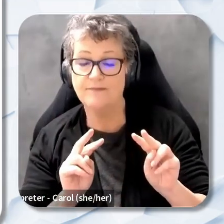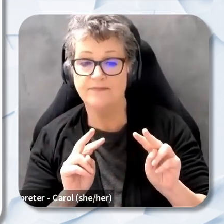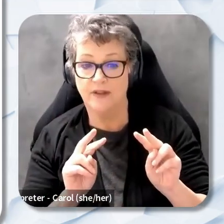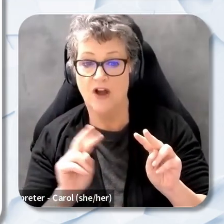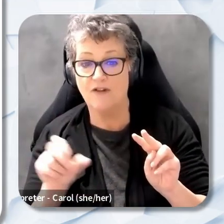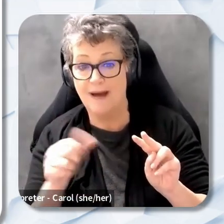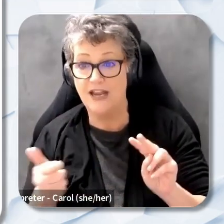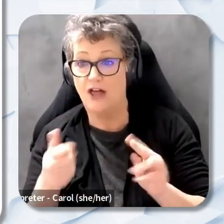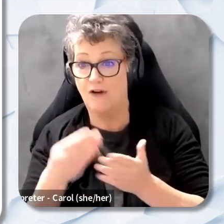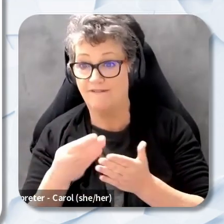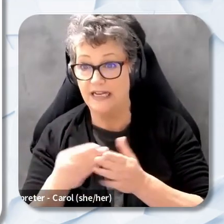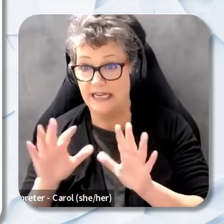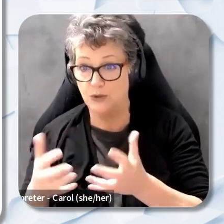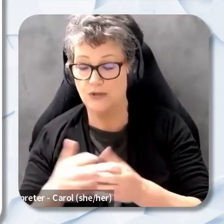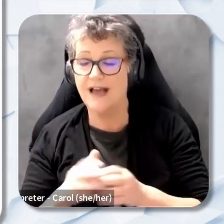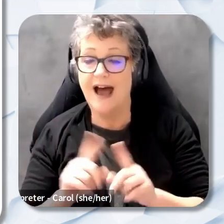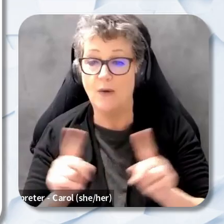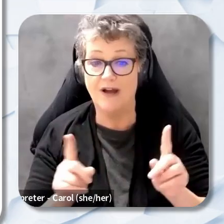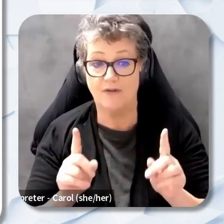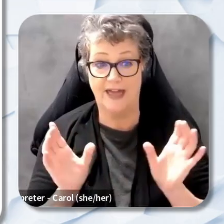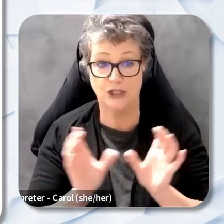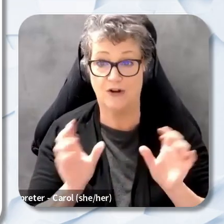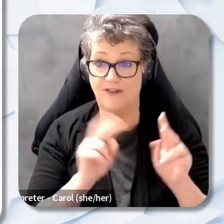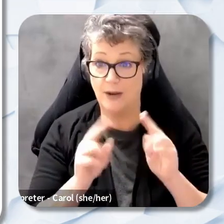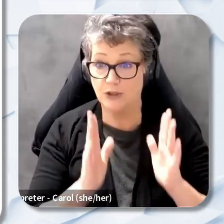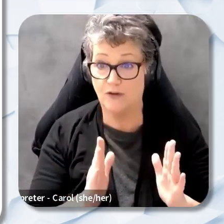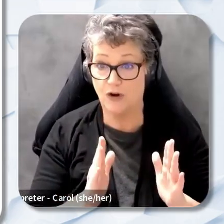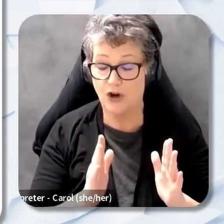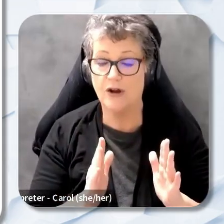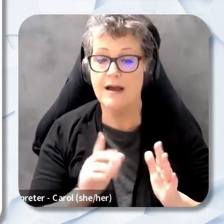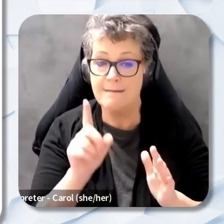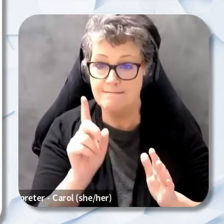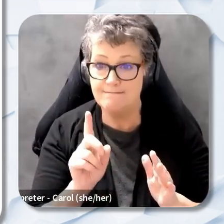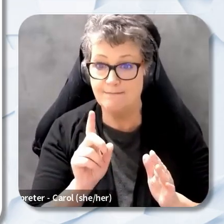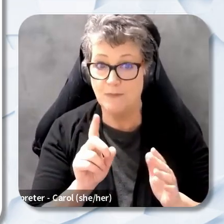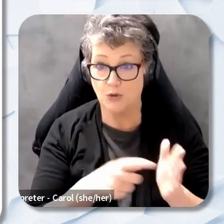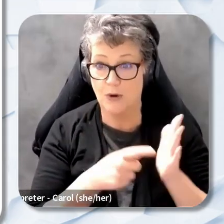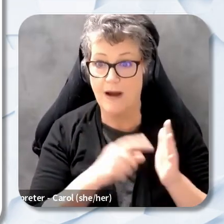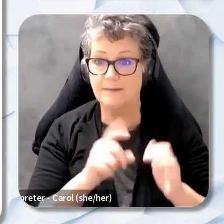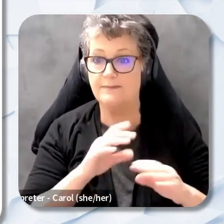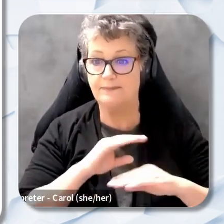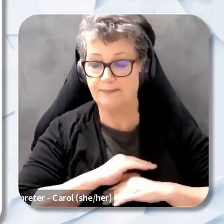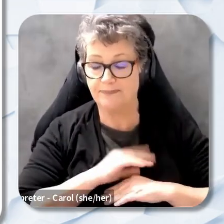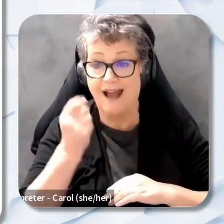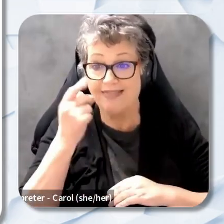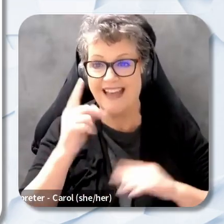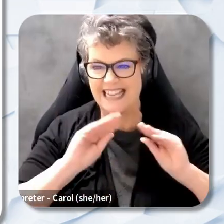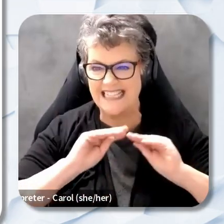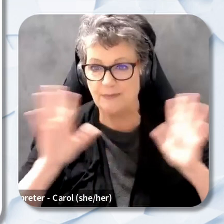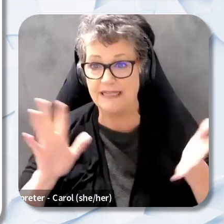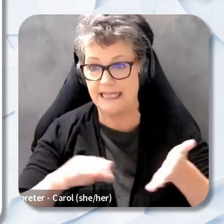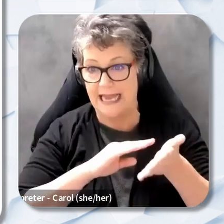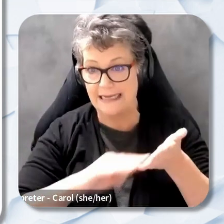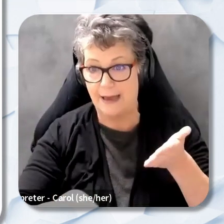source. However, the certified observer requirements must be met unless explicitly